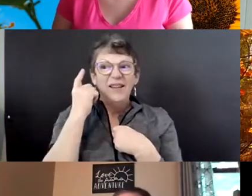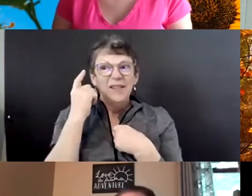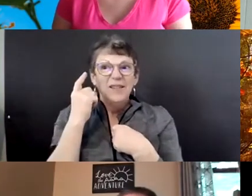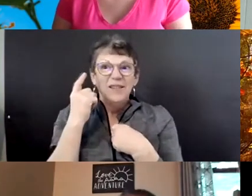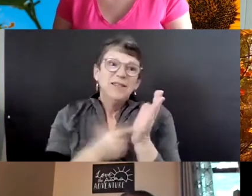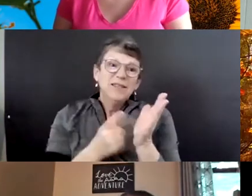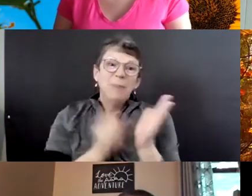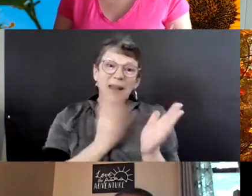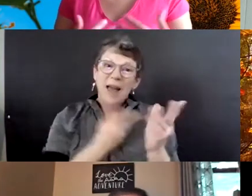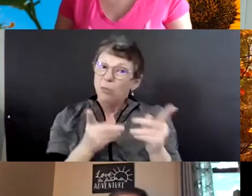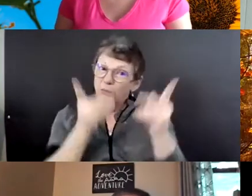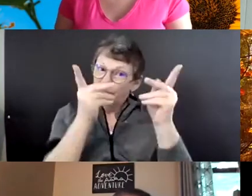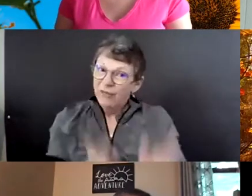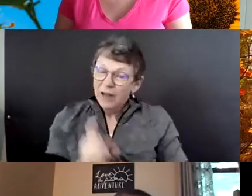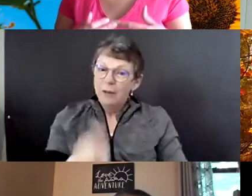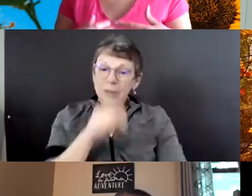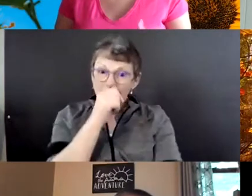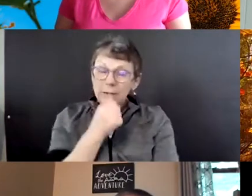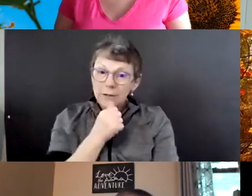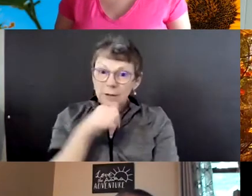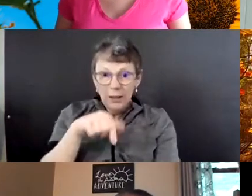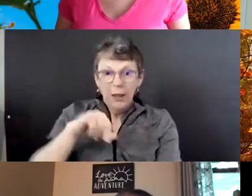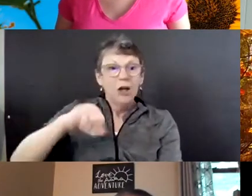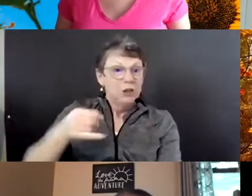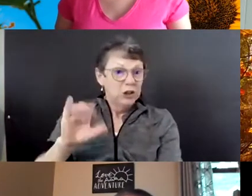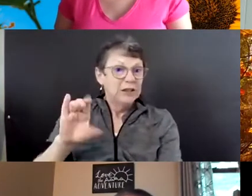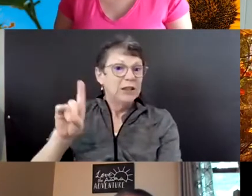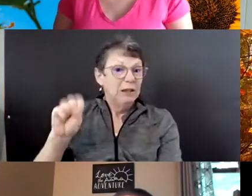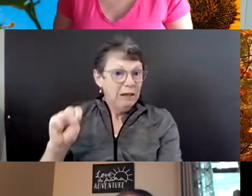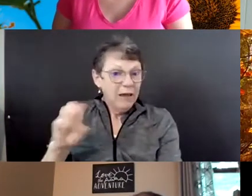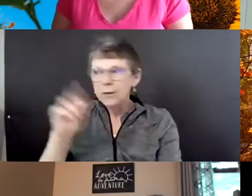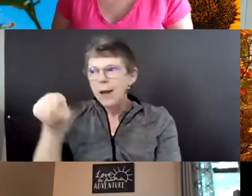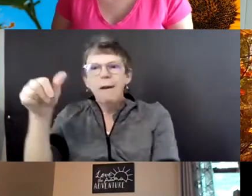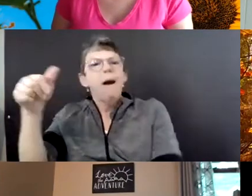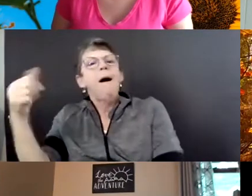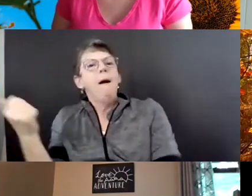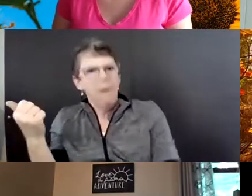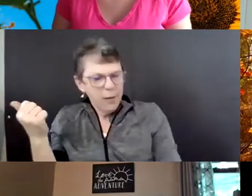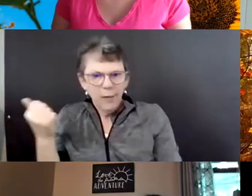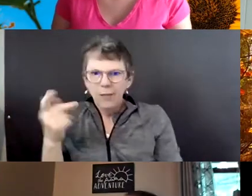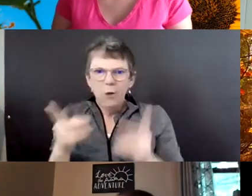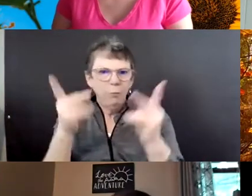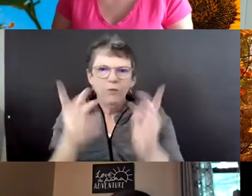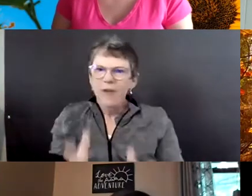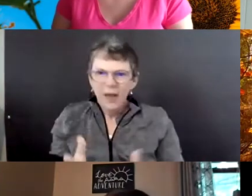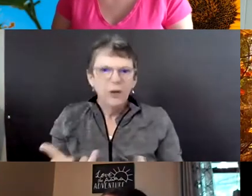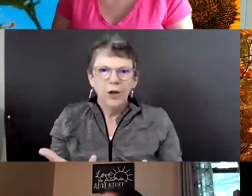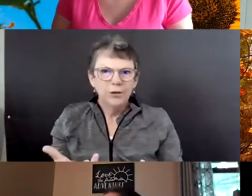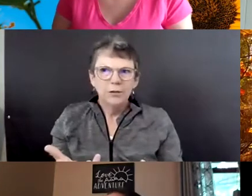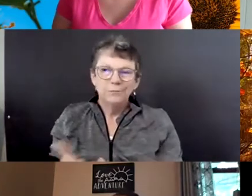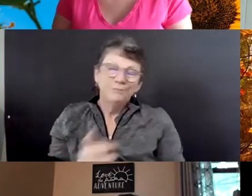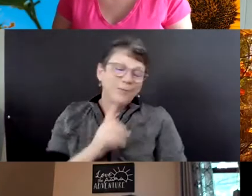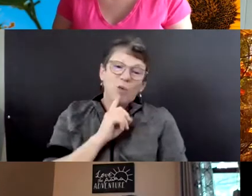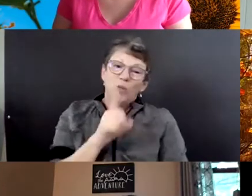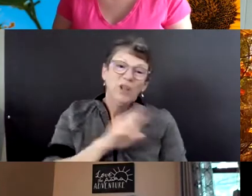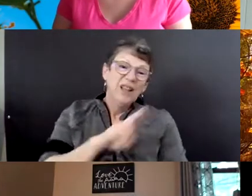We're having at JCDS and at other providers all around the state in Johnson County, really nationwide, a hard